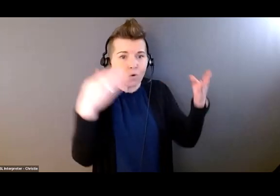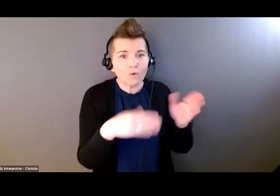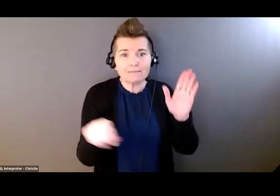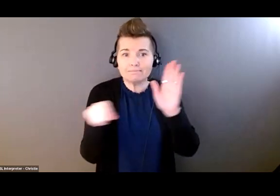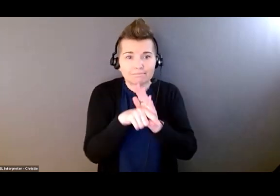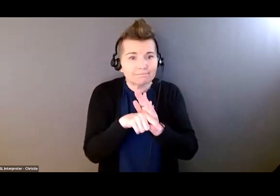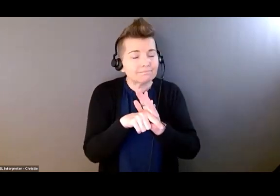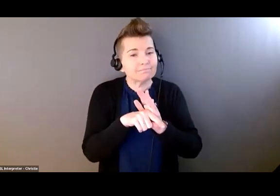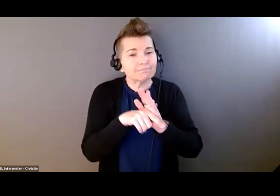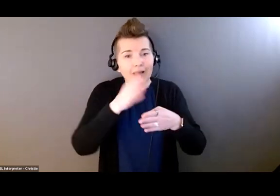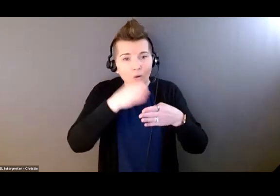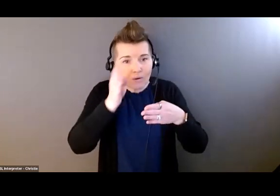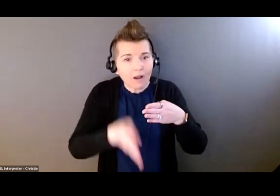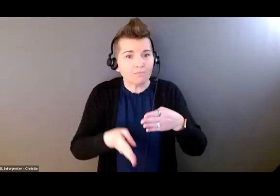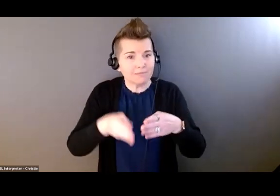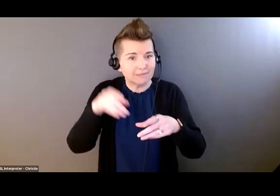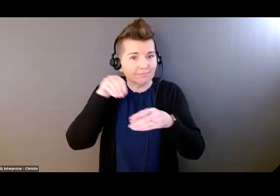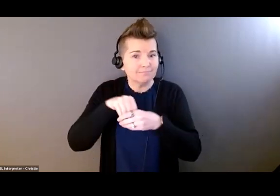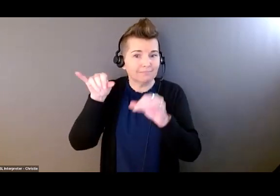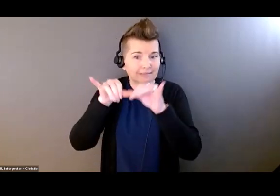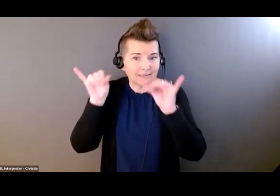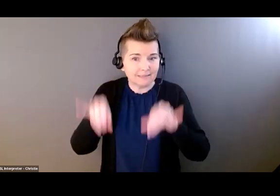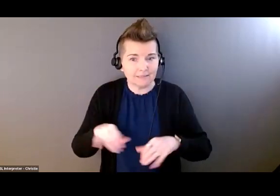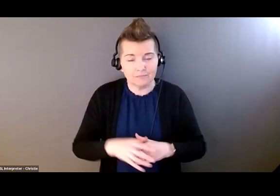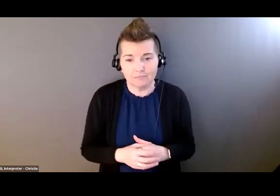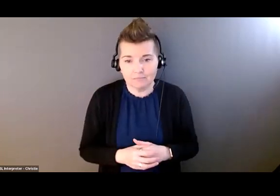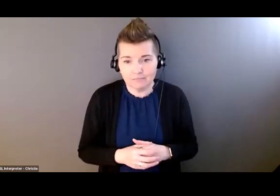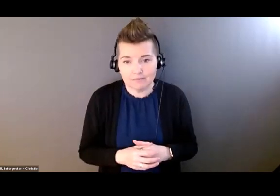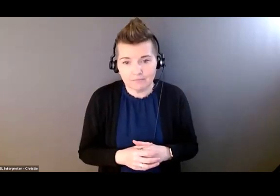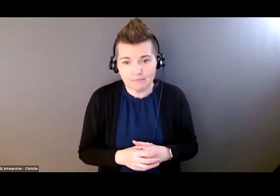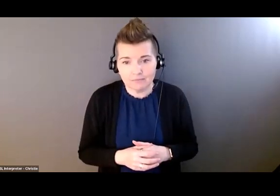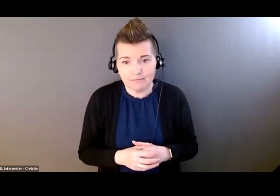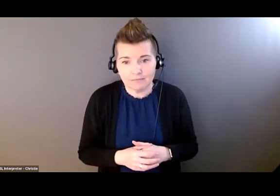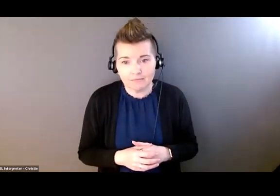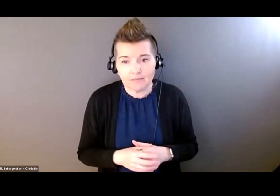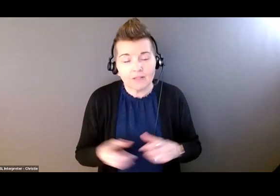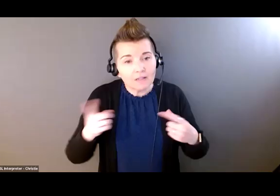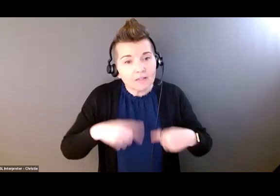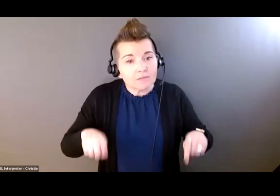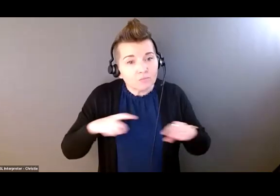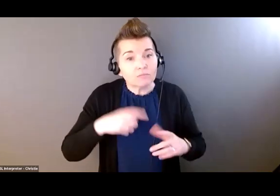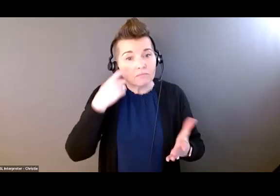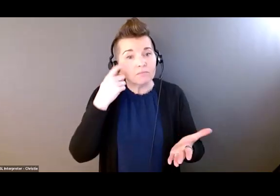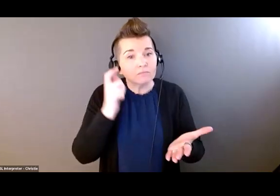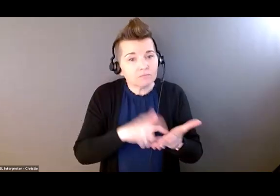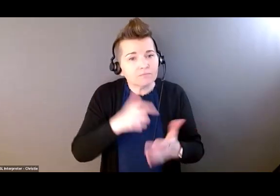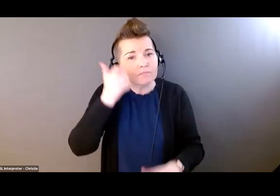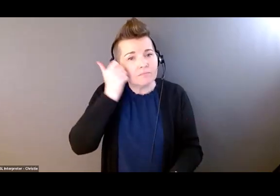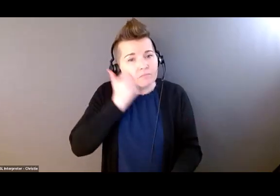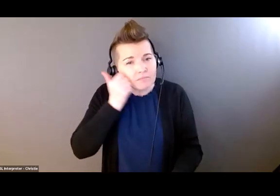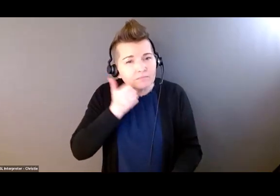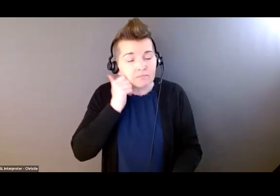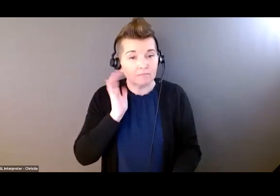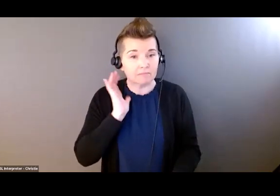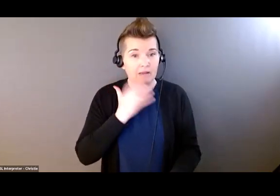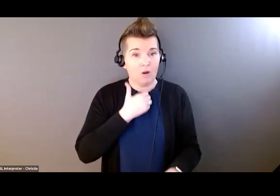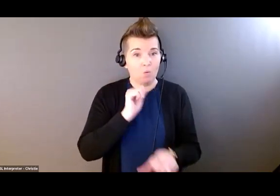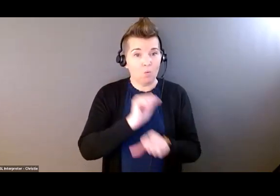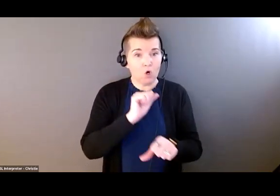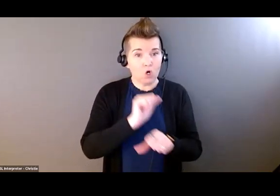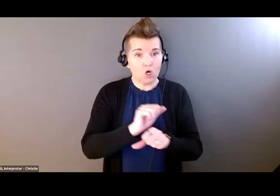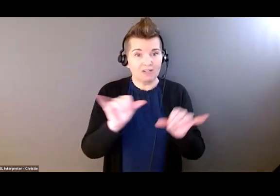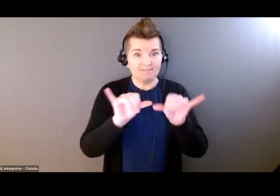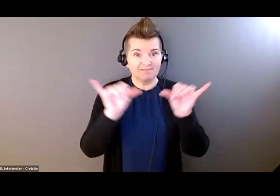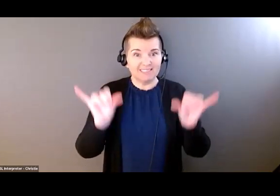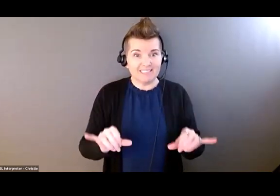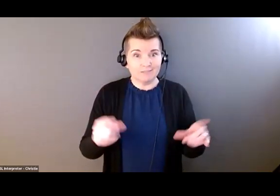conditions, not focusing only on the negative outcomes that happen within the system. So what that means is that we need to